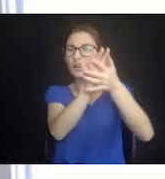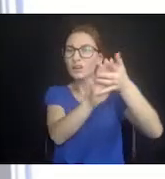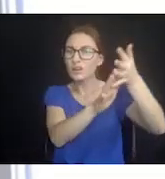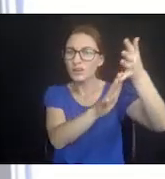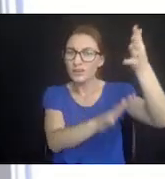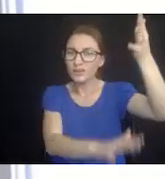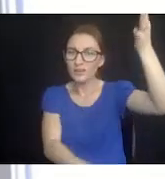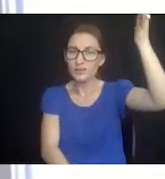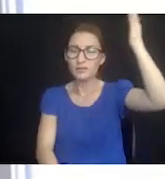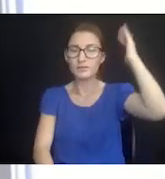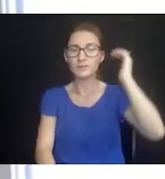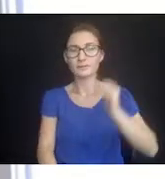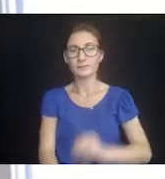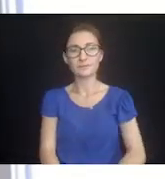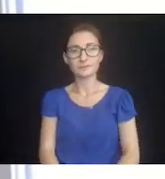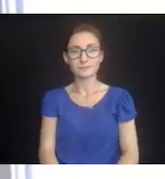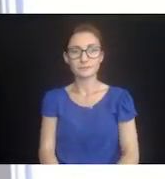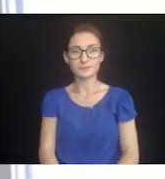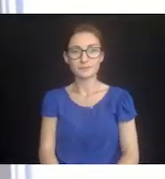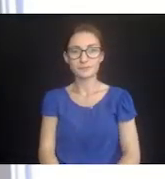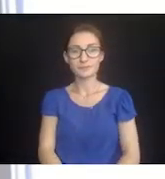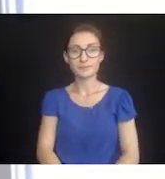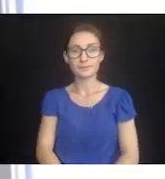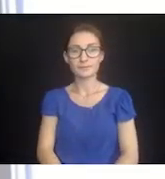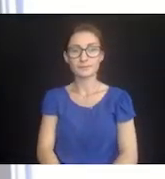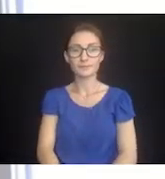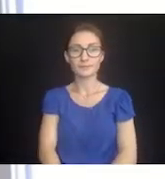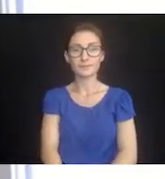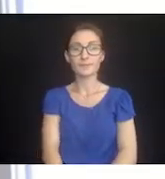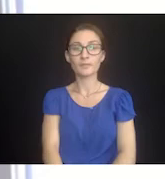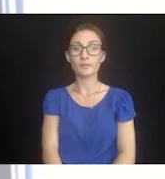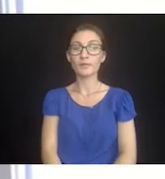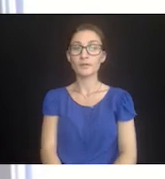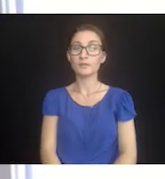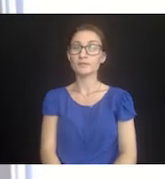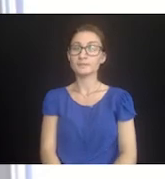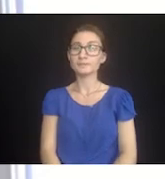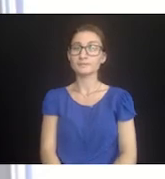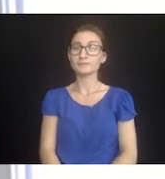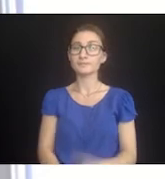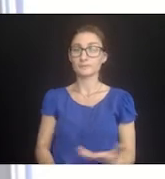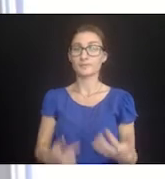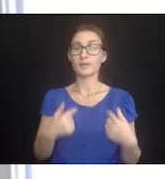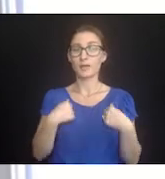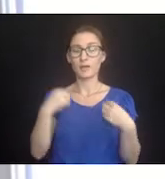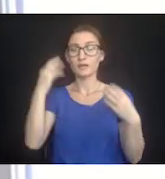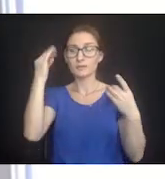just be kind of, they would laugh at me and think that I'm just irresponsible.